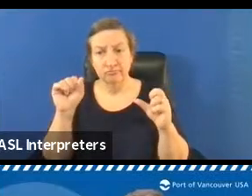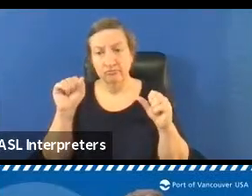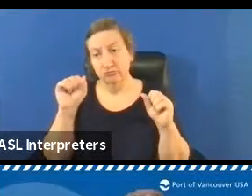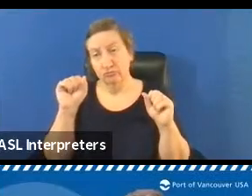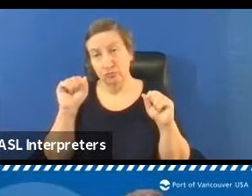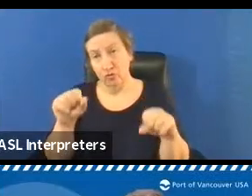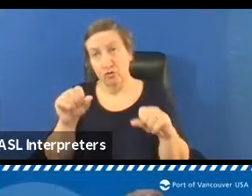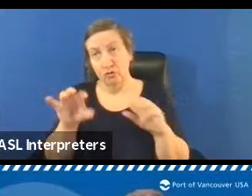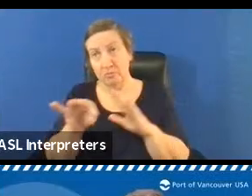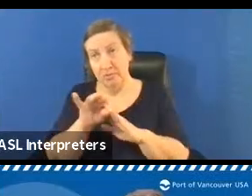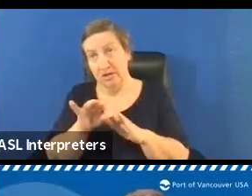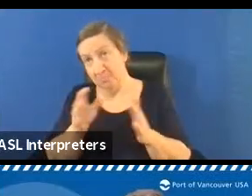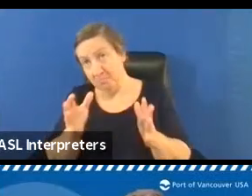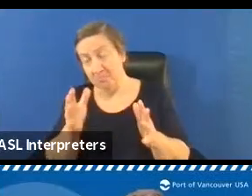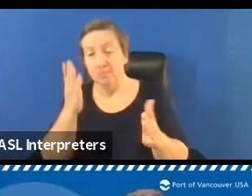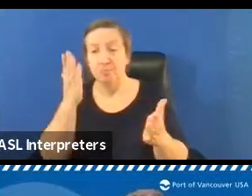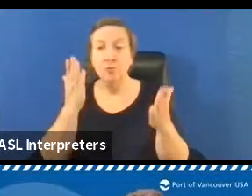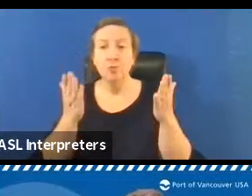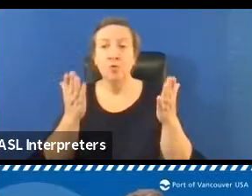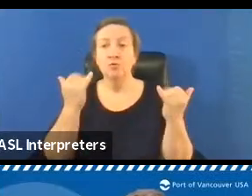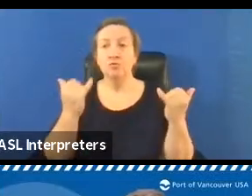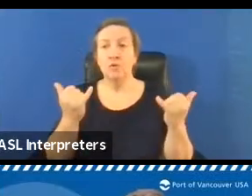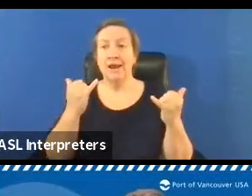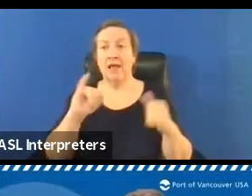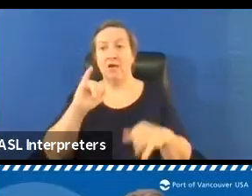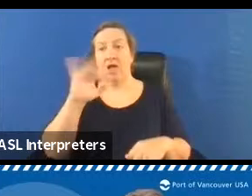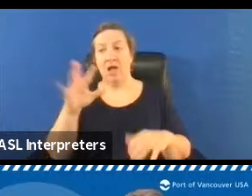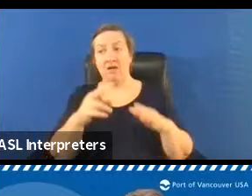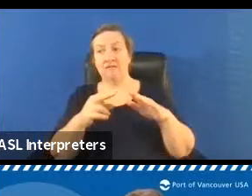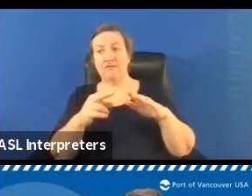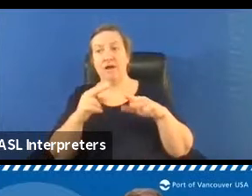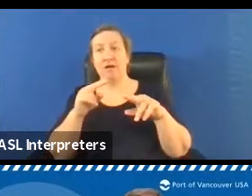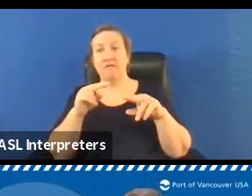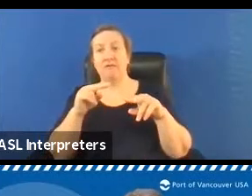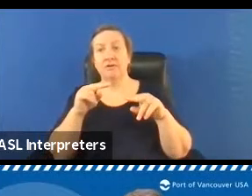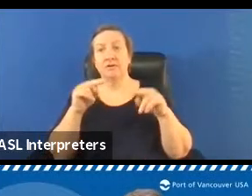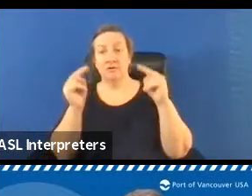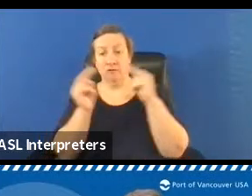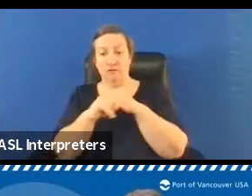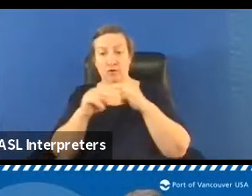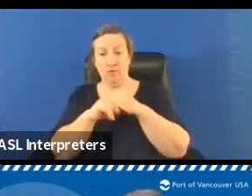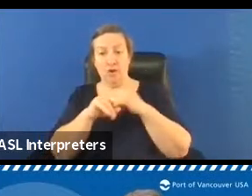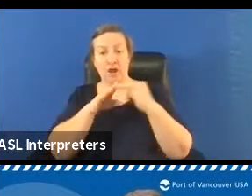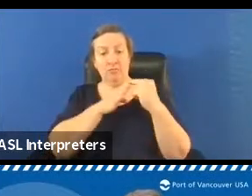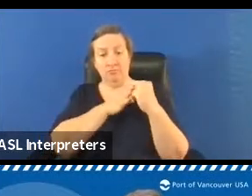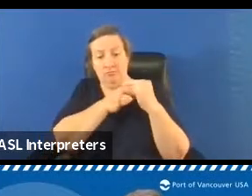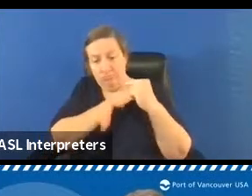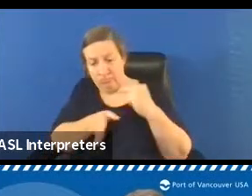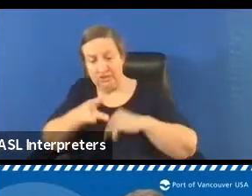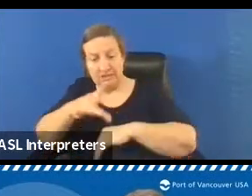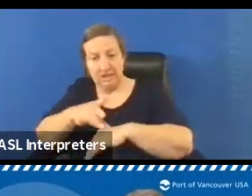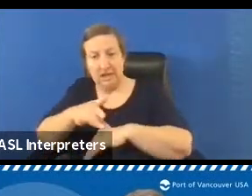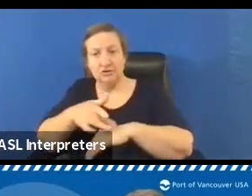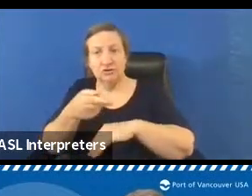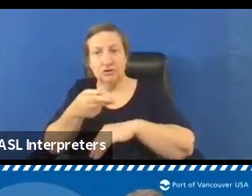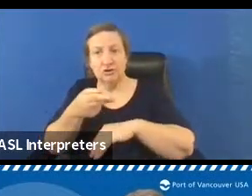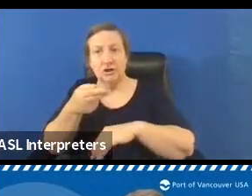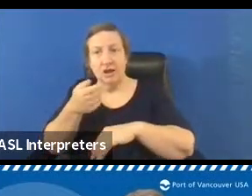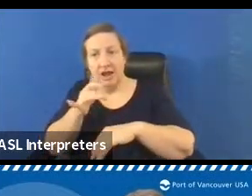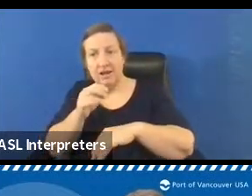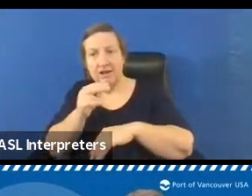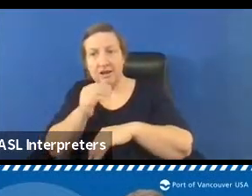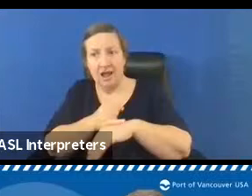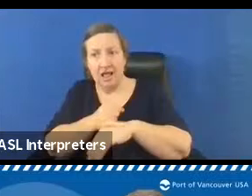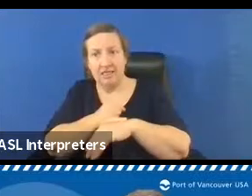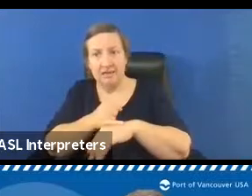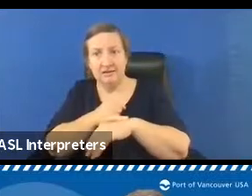is right now the I-5 freeway touches down on Hayden Island at ground level, and it kind of divides